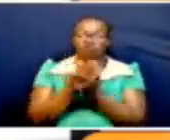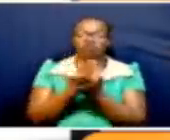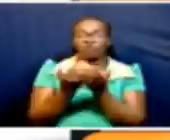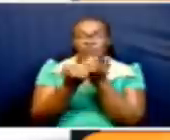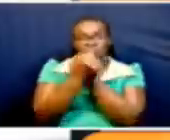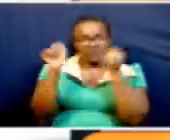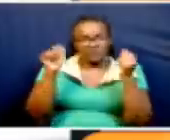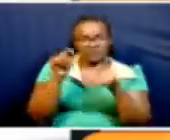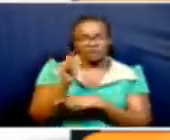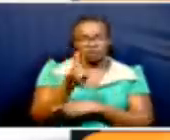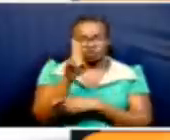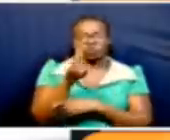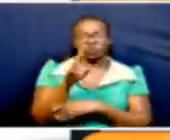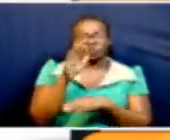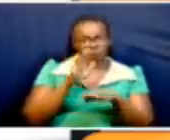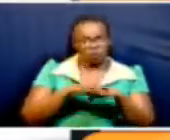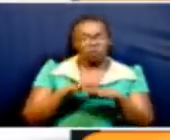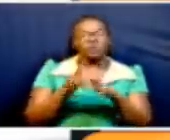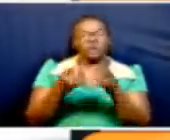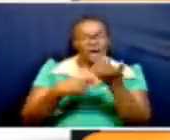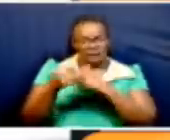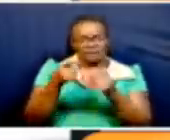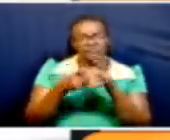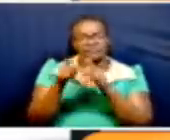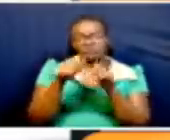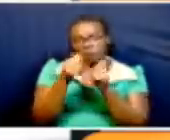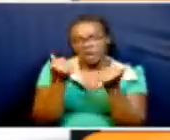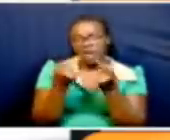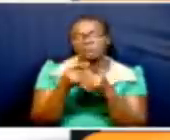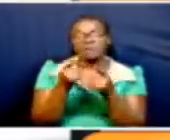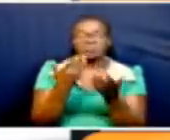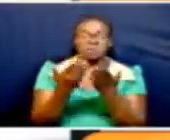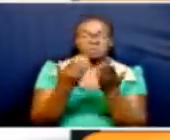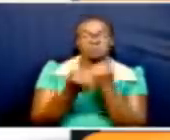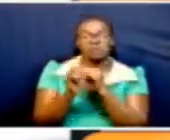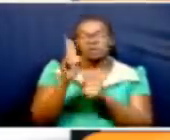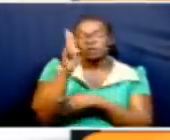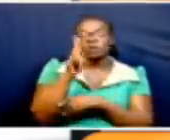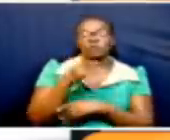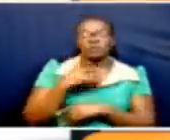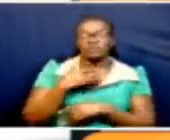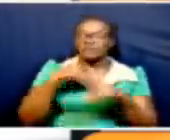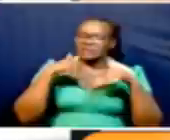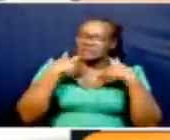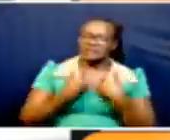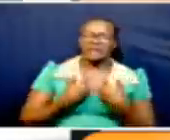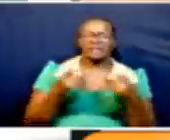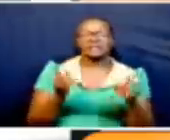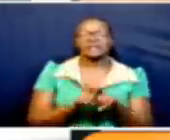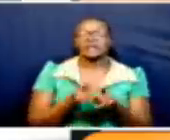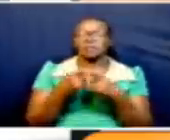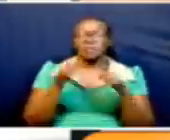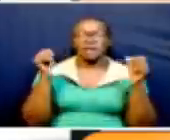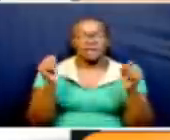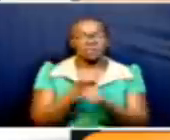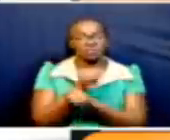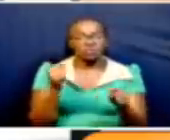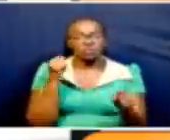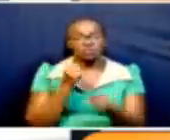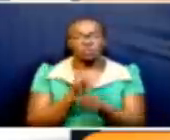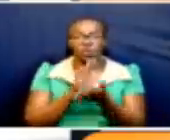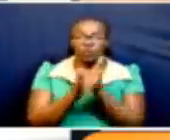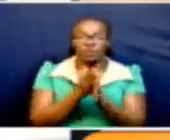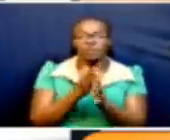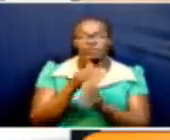think he's tired about this corruption thing. I think it has reached to a point that he feels like something must be done. But it can't be done without